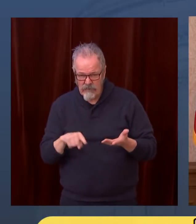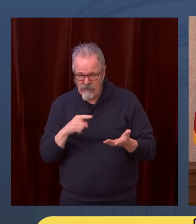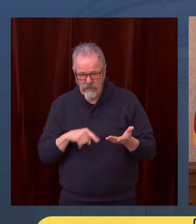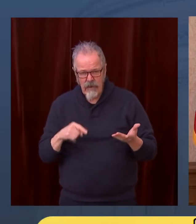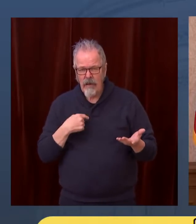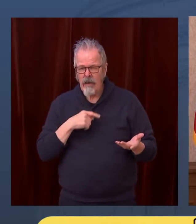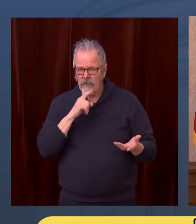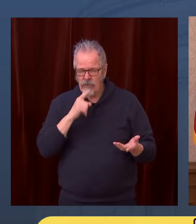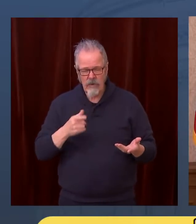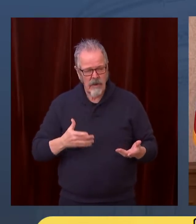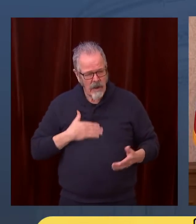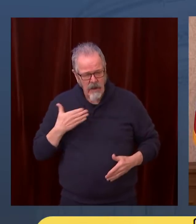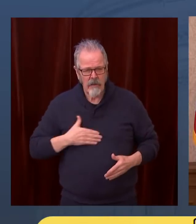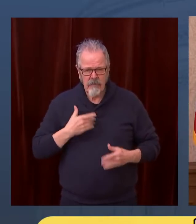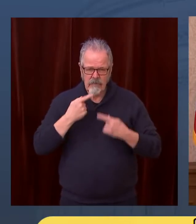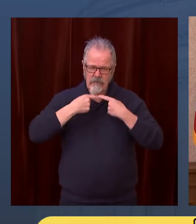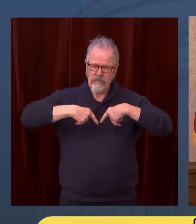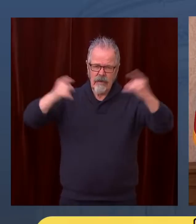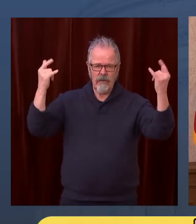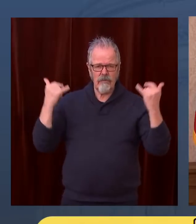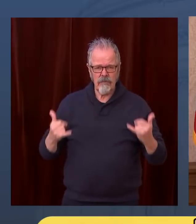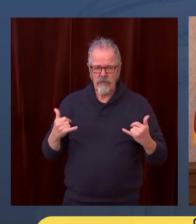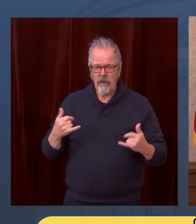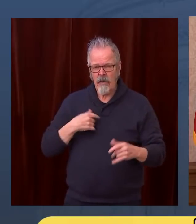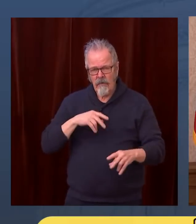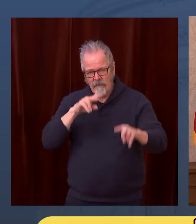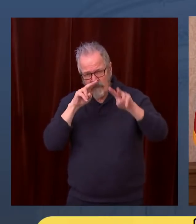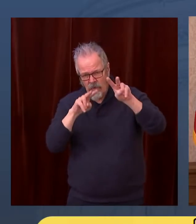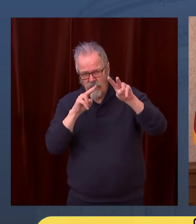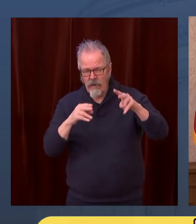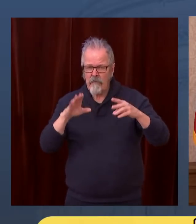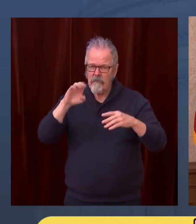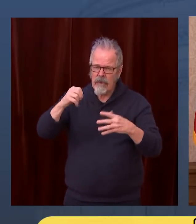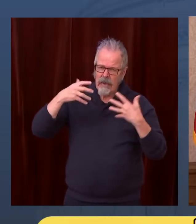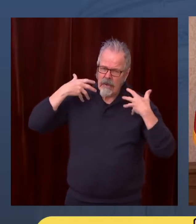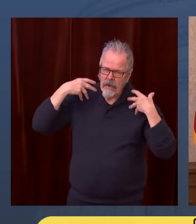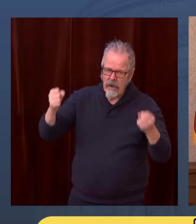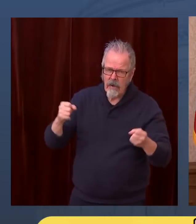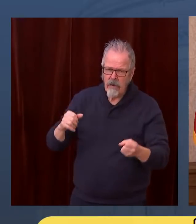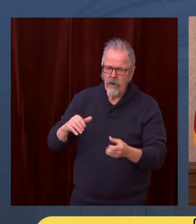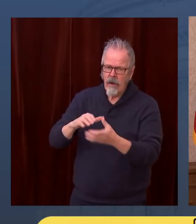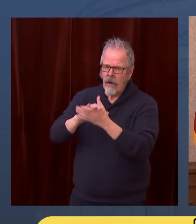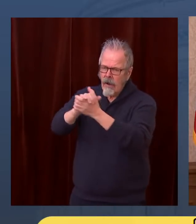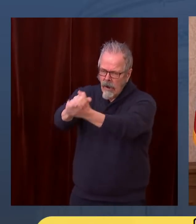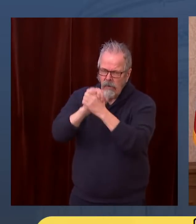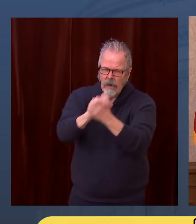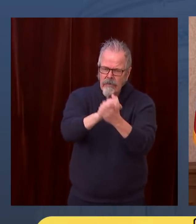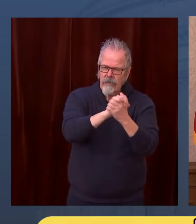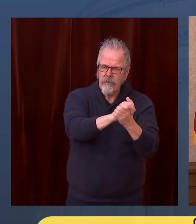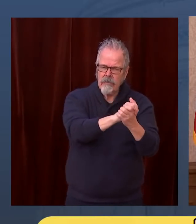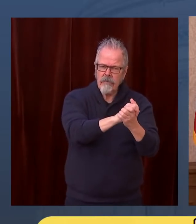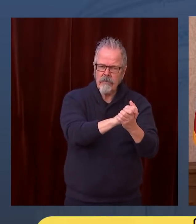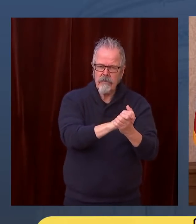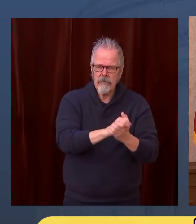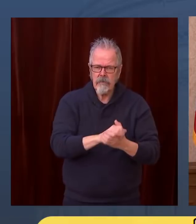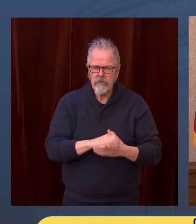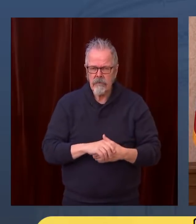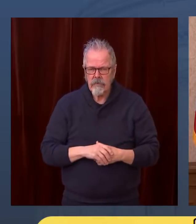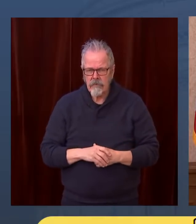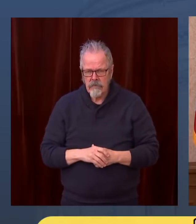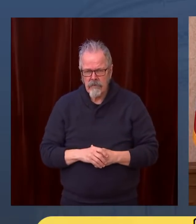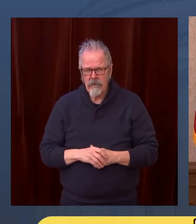able to announce this, and I look forward to everybody being healthy. And congratulations to Cooper Kupp. Take care.